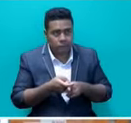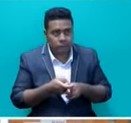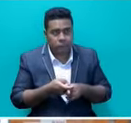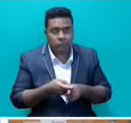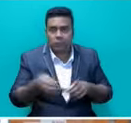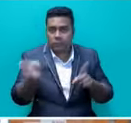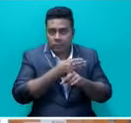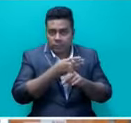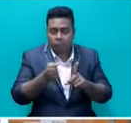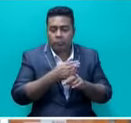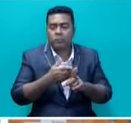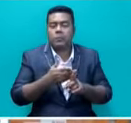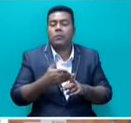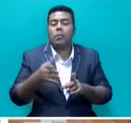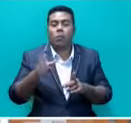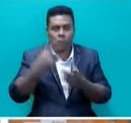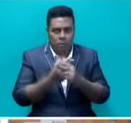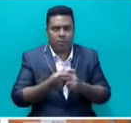assault with intent to commit rape,